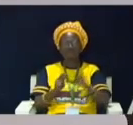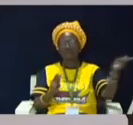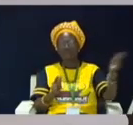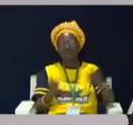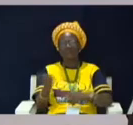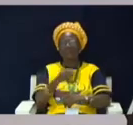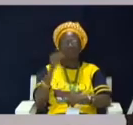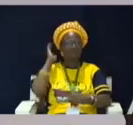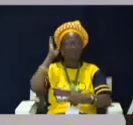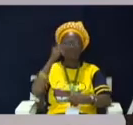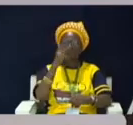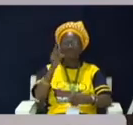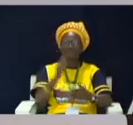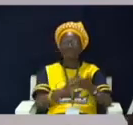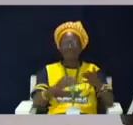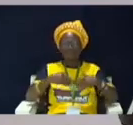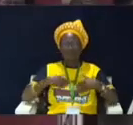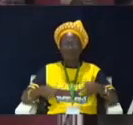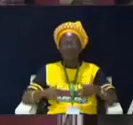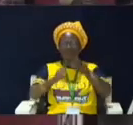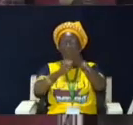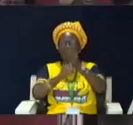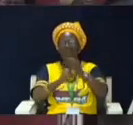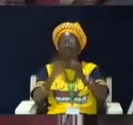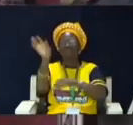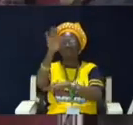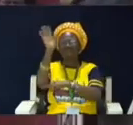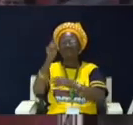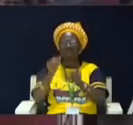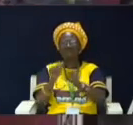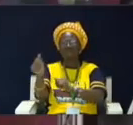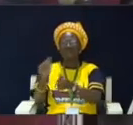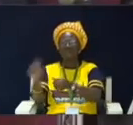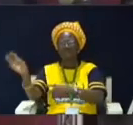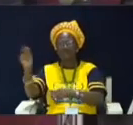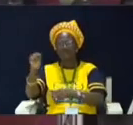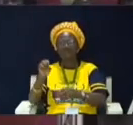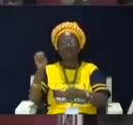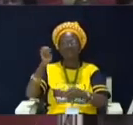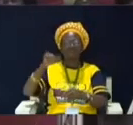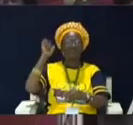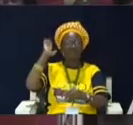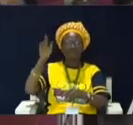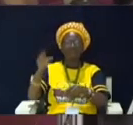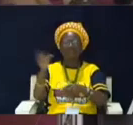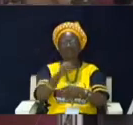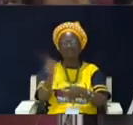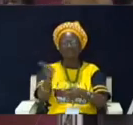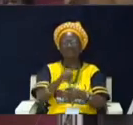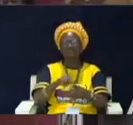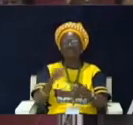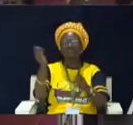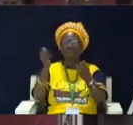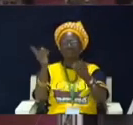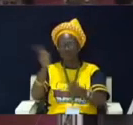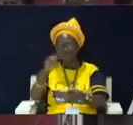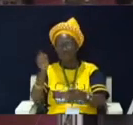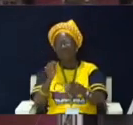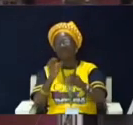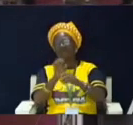holding a placard. Follow him. He will take you to where counselors are waiting. They will collect the information I need from